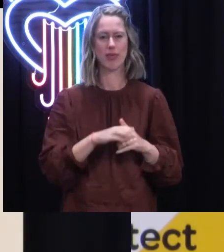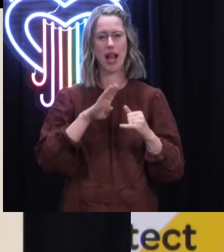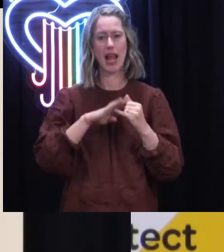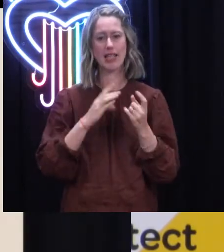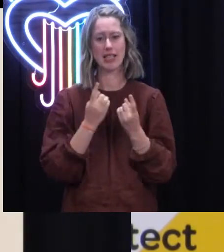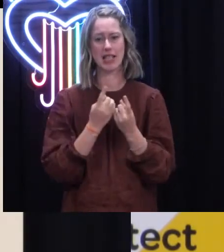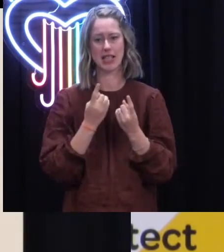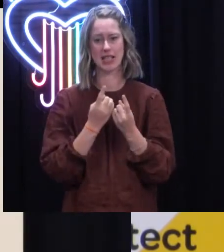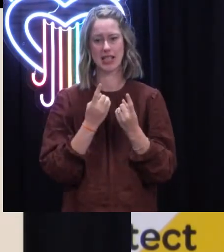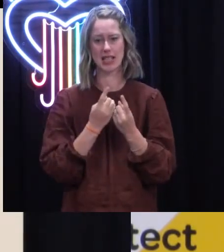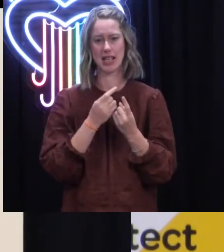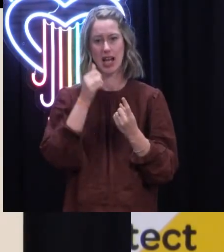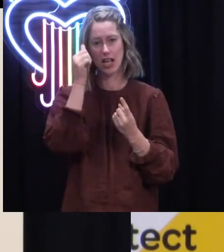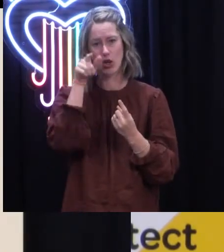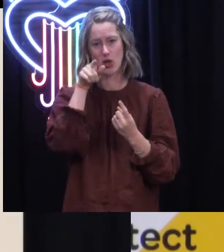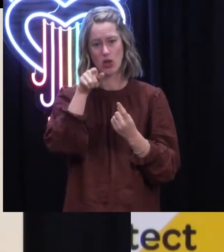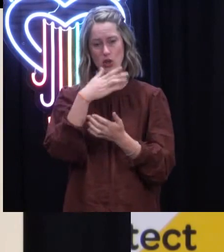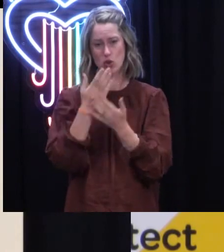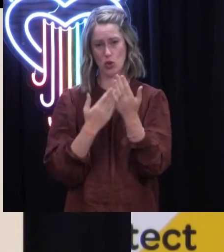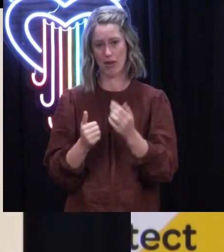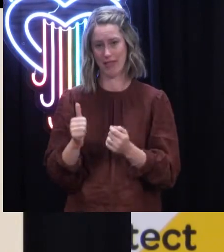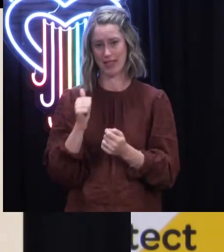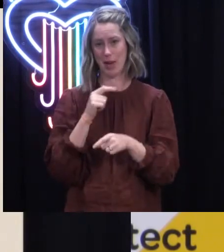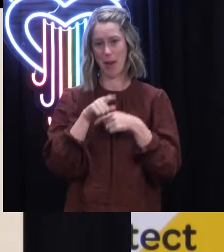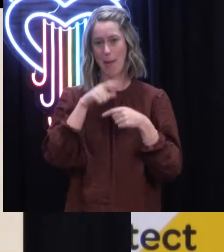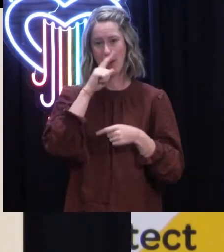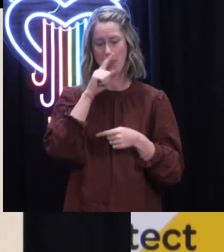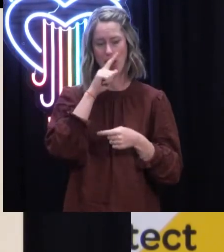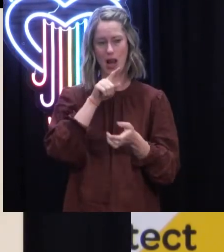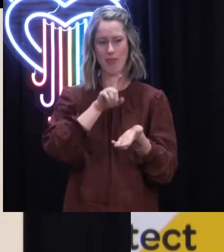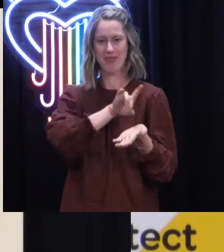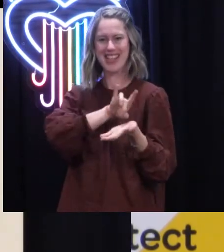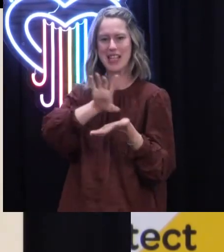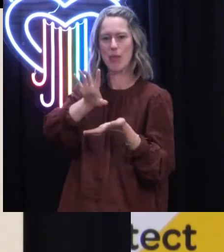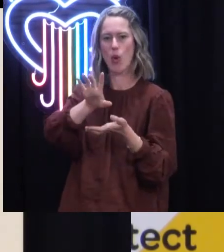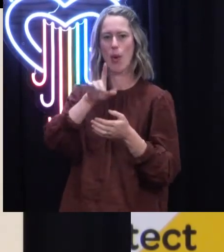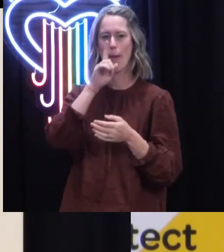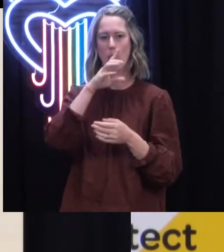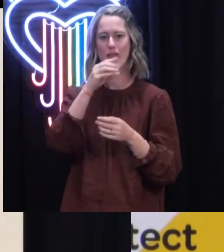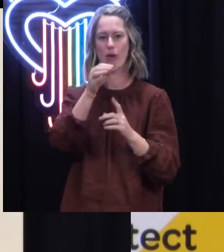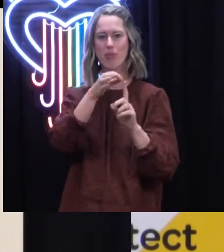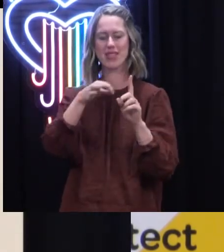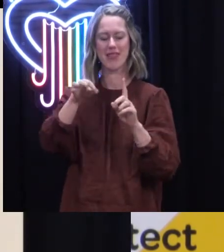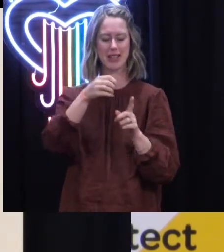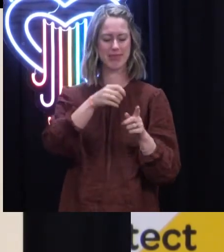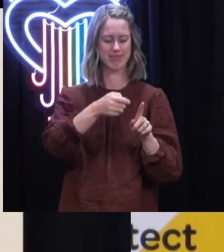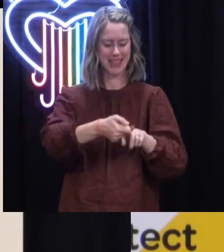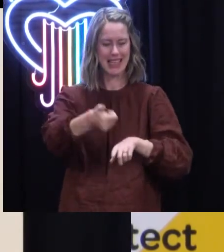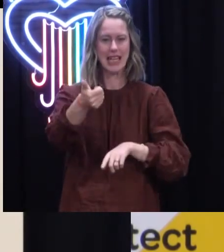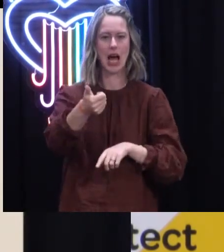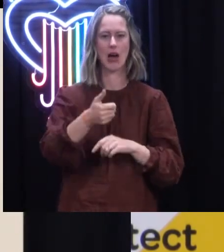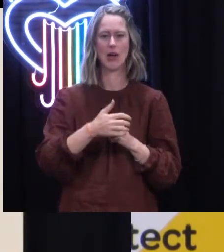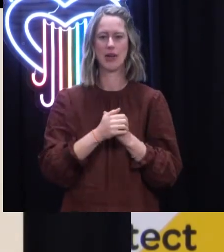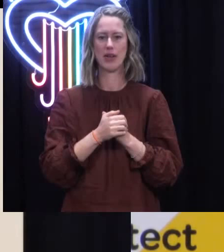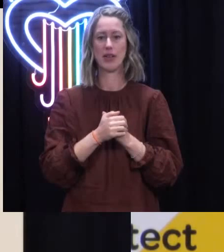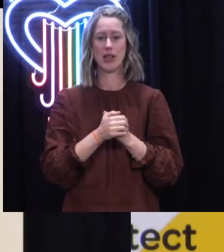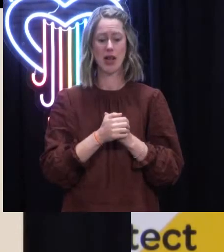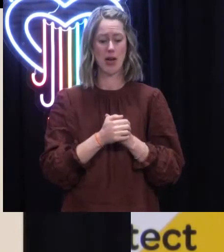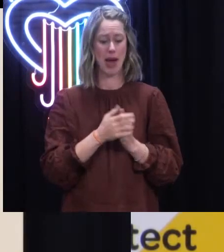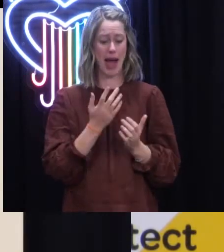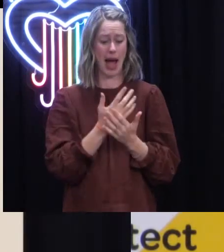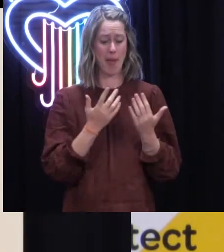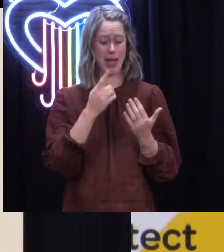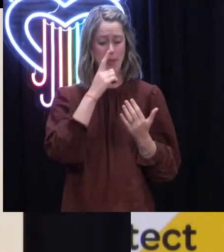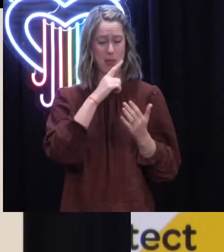know that you've done a story on deportations and people from the Pacific. The number of individuals who have